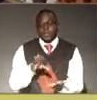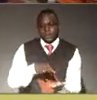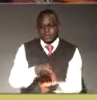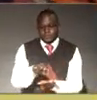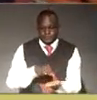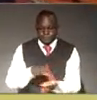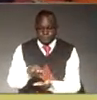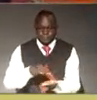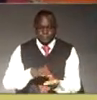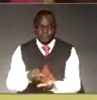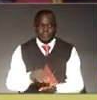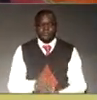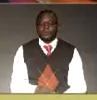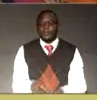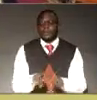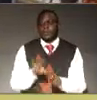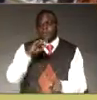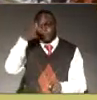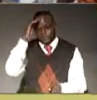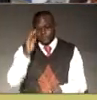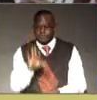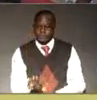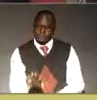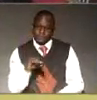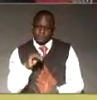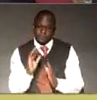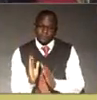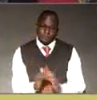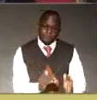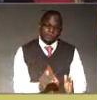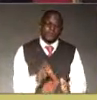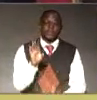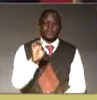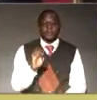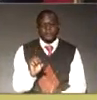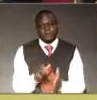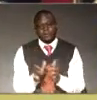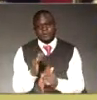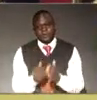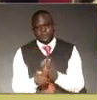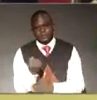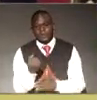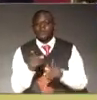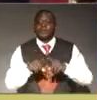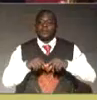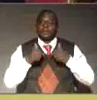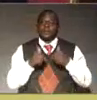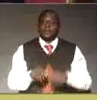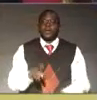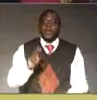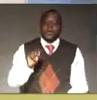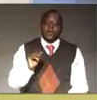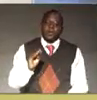chess. It's the reason she chose to organize the Dove Easter Junior Chess Championships to be hosted at Nobview